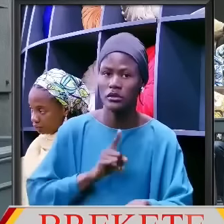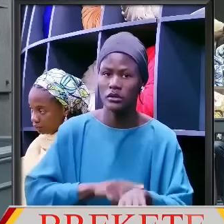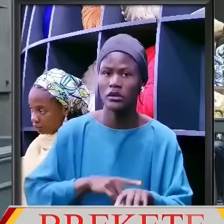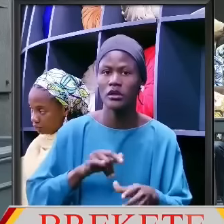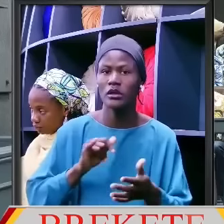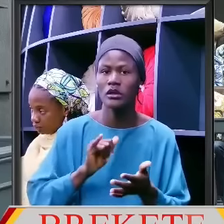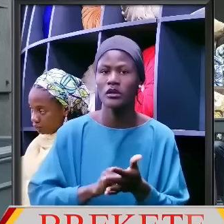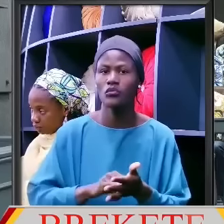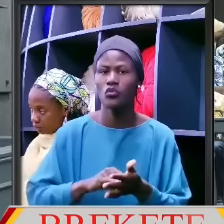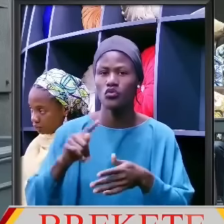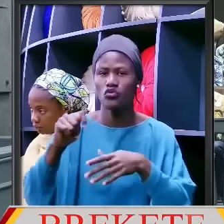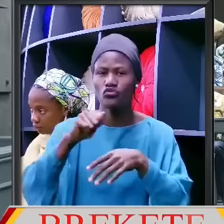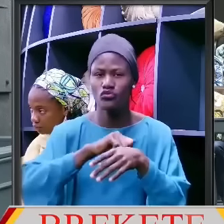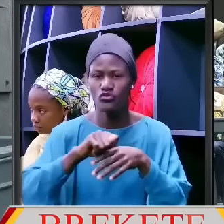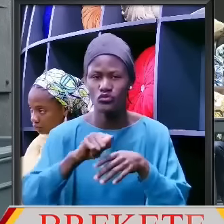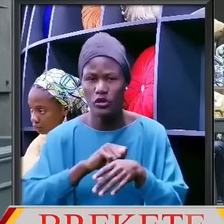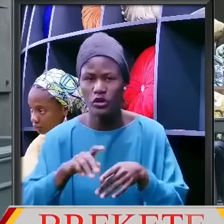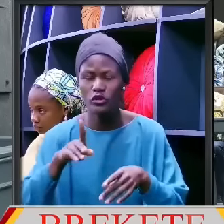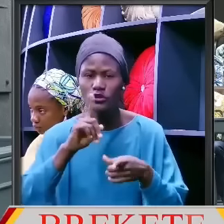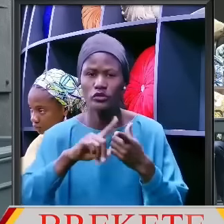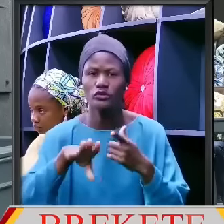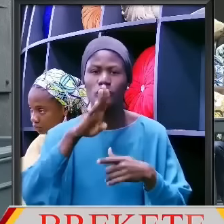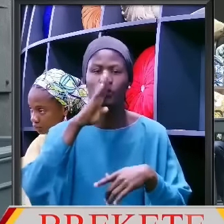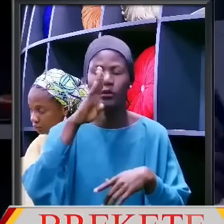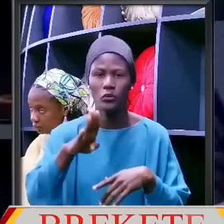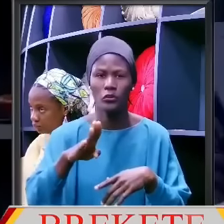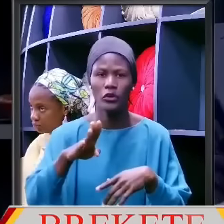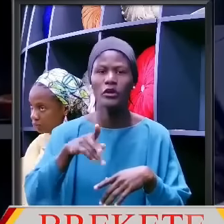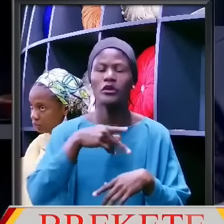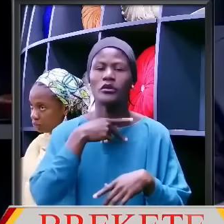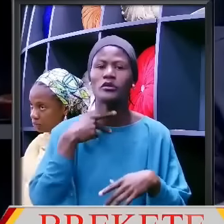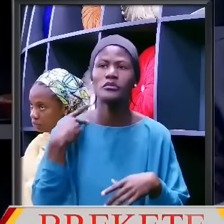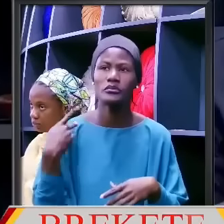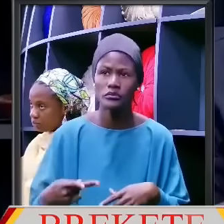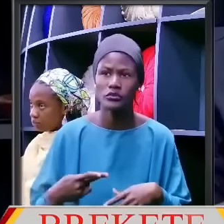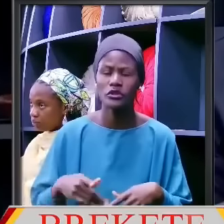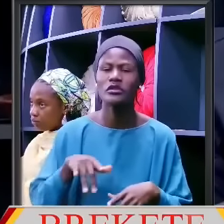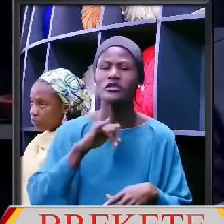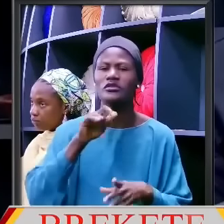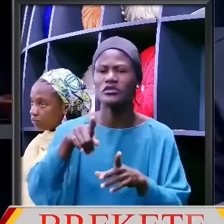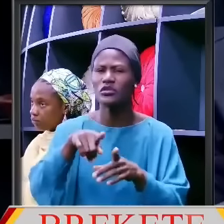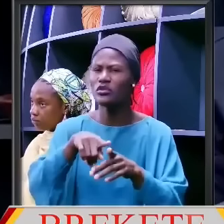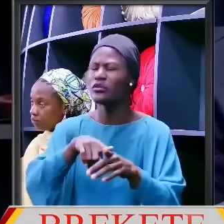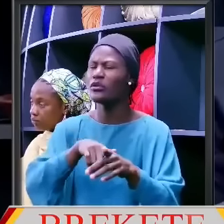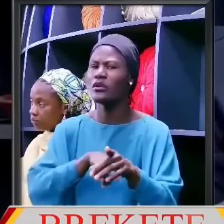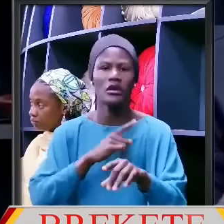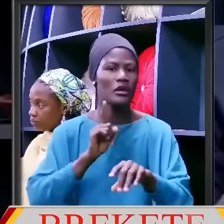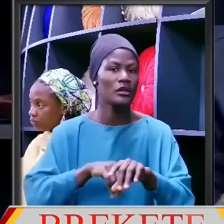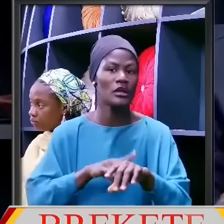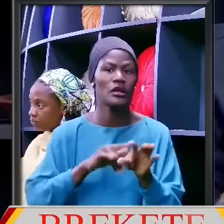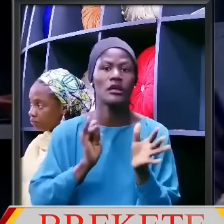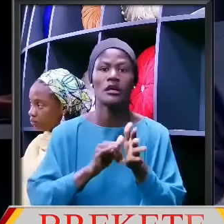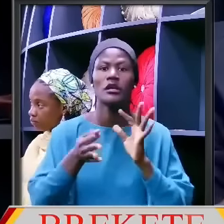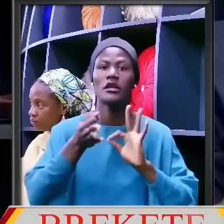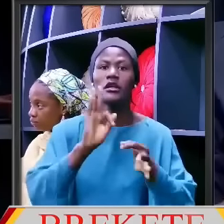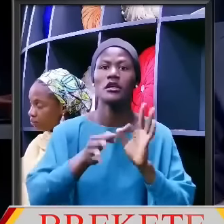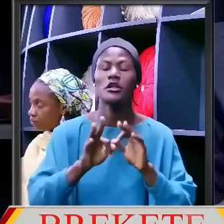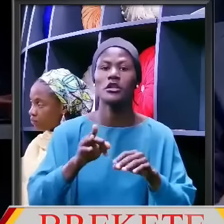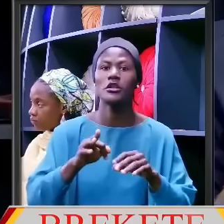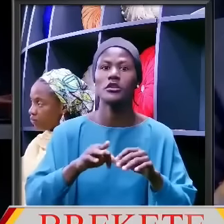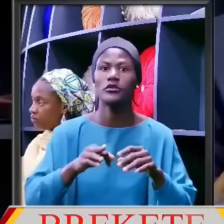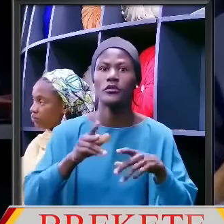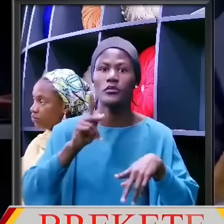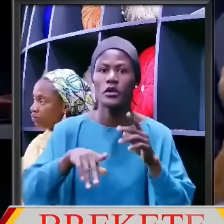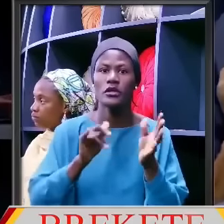be trained to become a priest and be ordained takes much longer time that if na person will come with